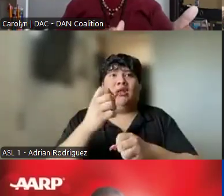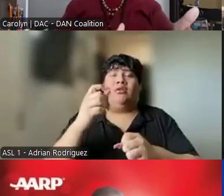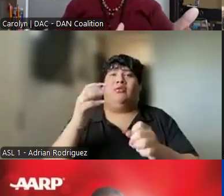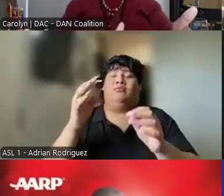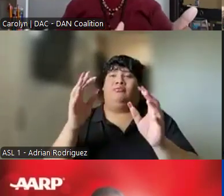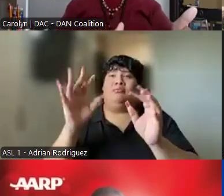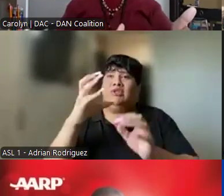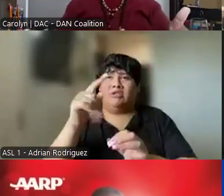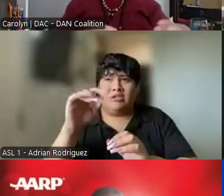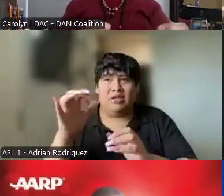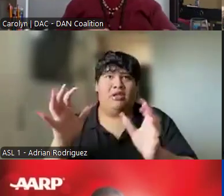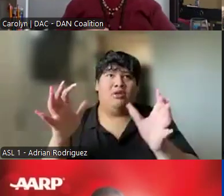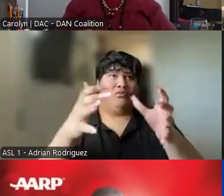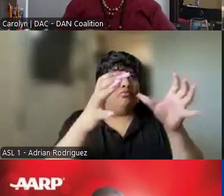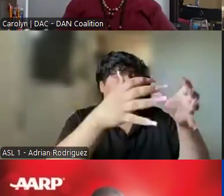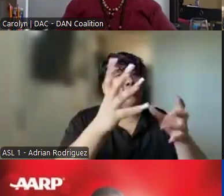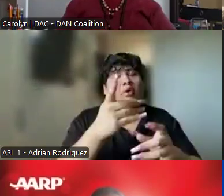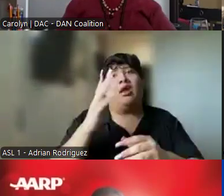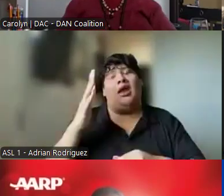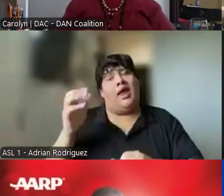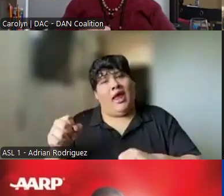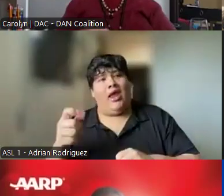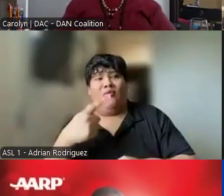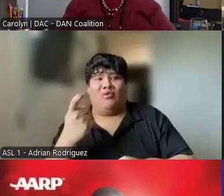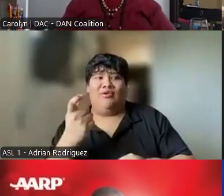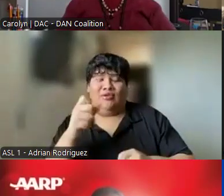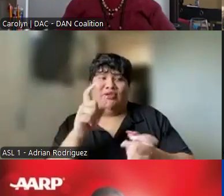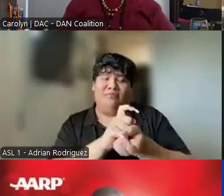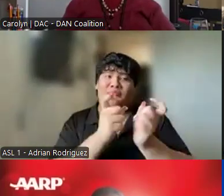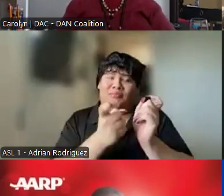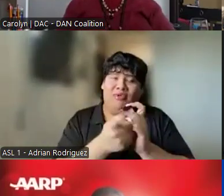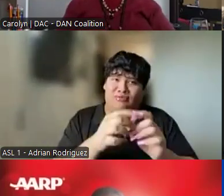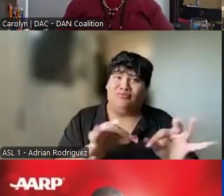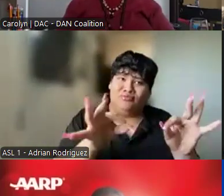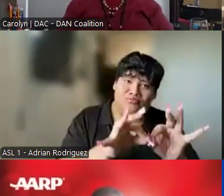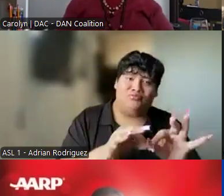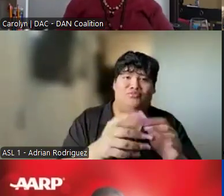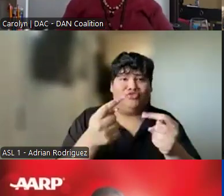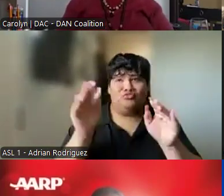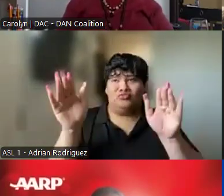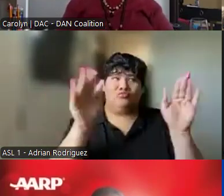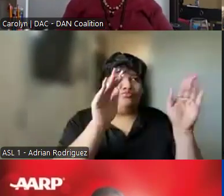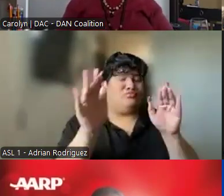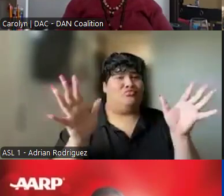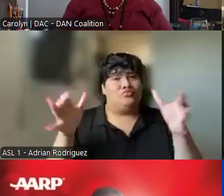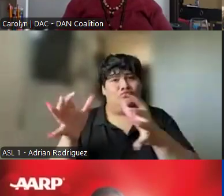smaller municipals to say, hey, we really require to make a quick change here.